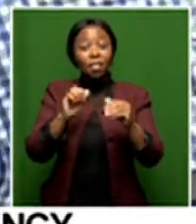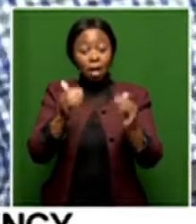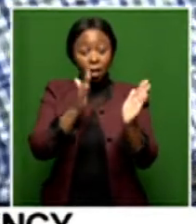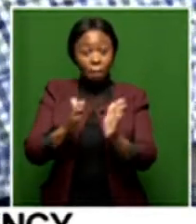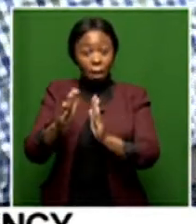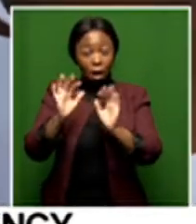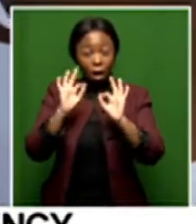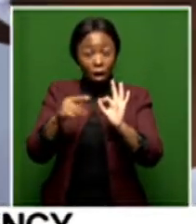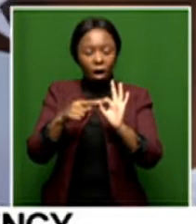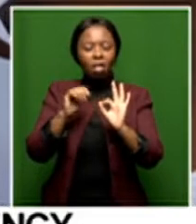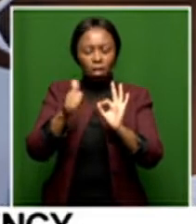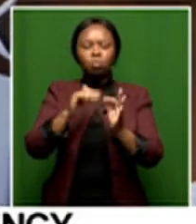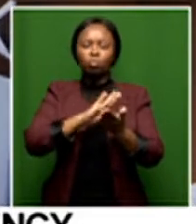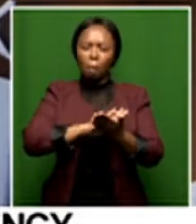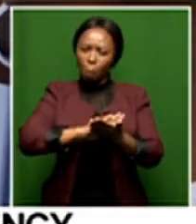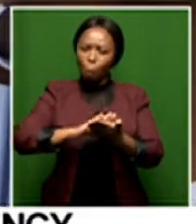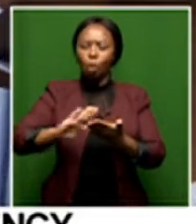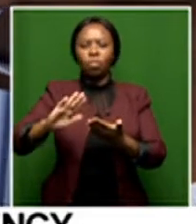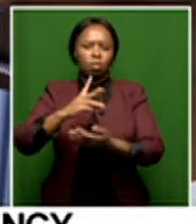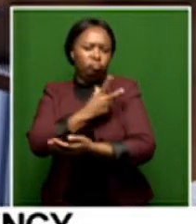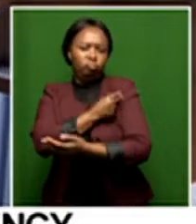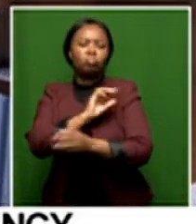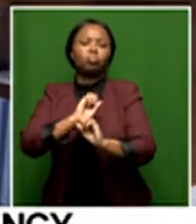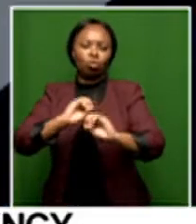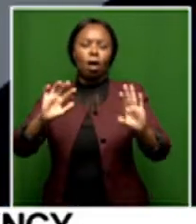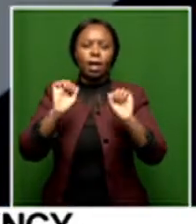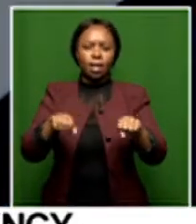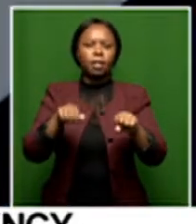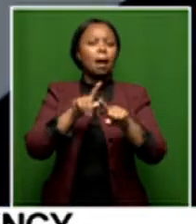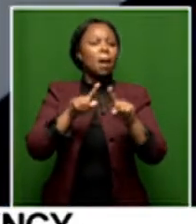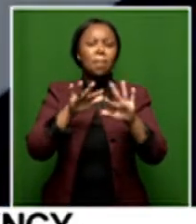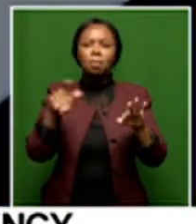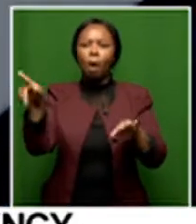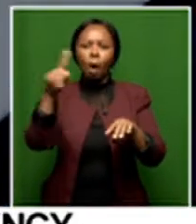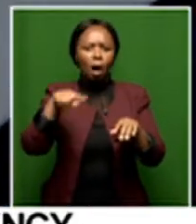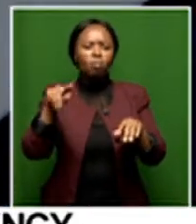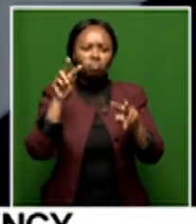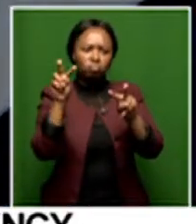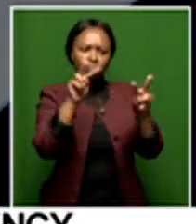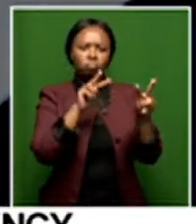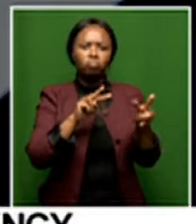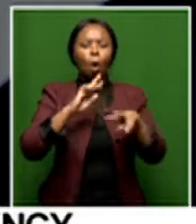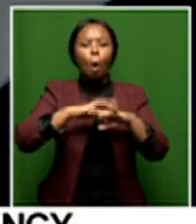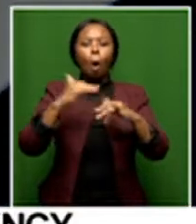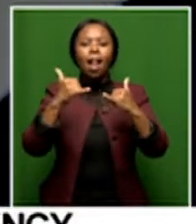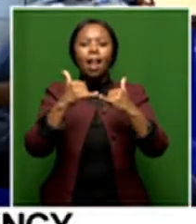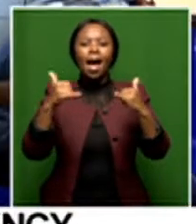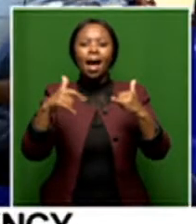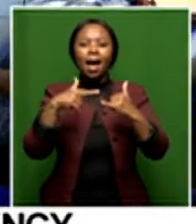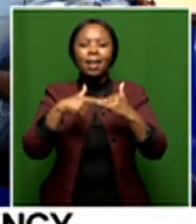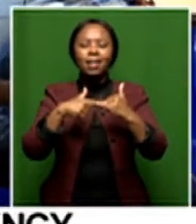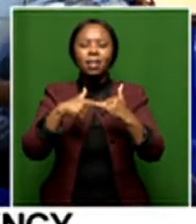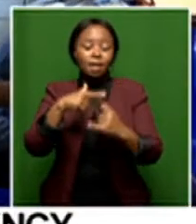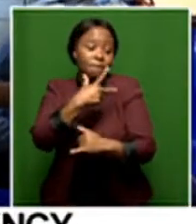rollout becomes much more straightforward. But I think people have already seen that, we have the online vaccine